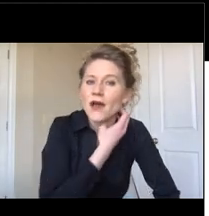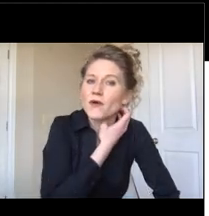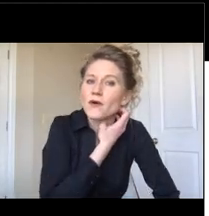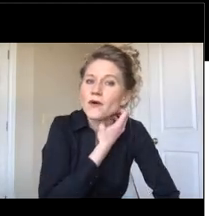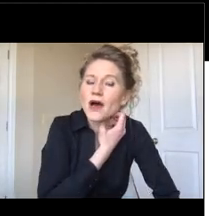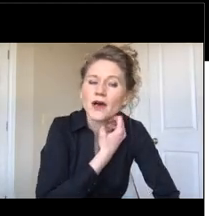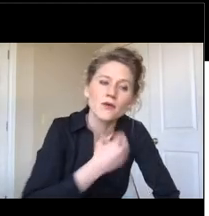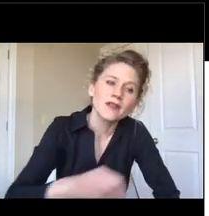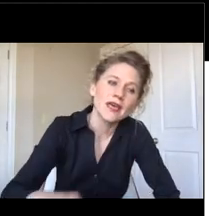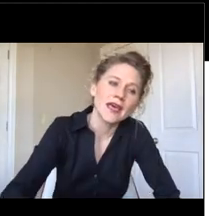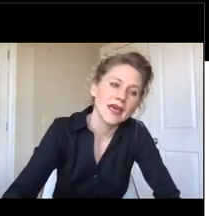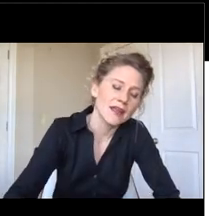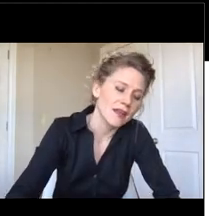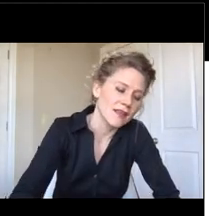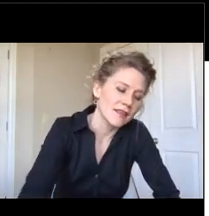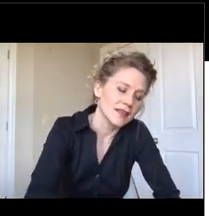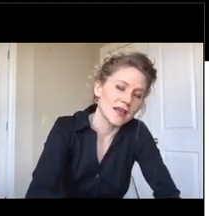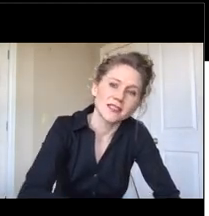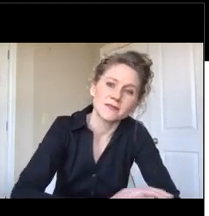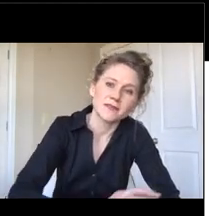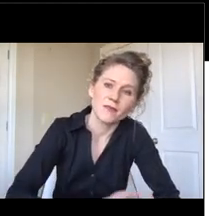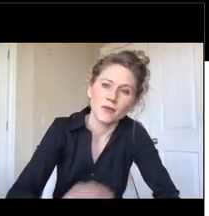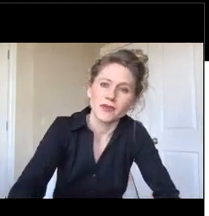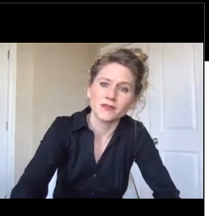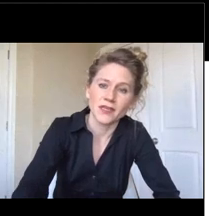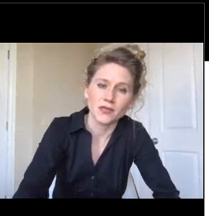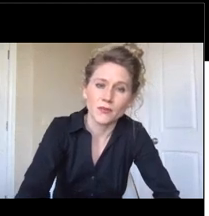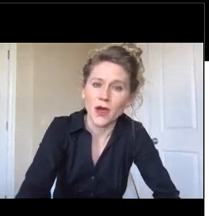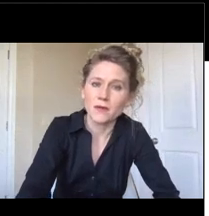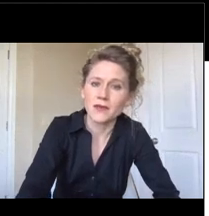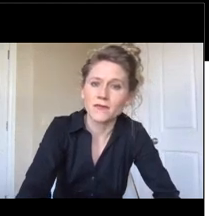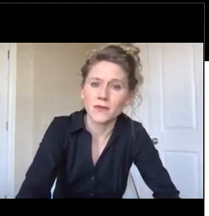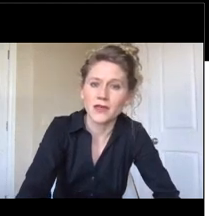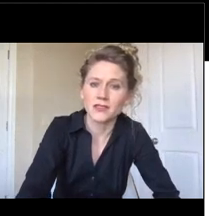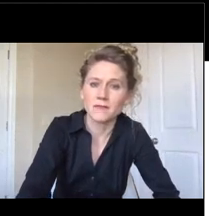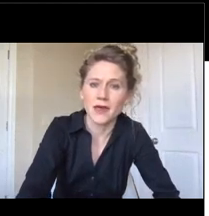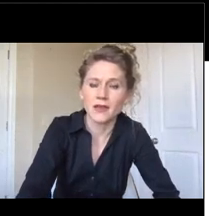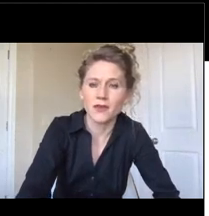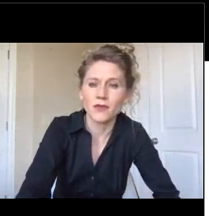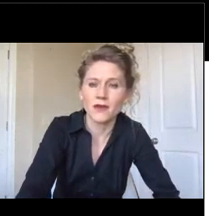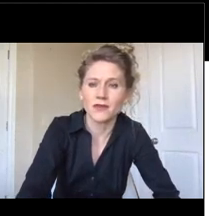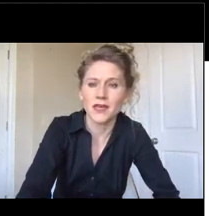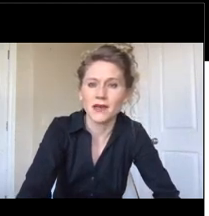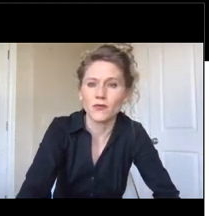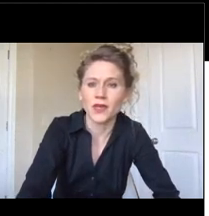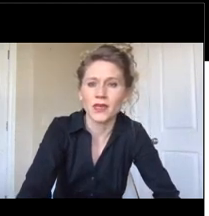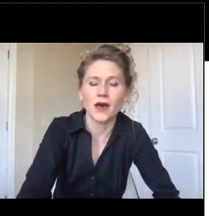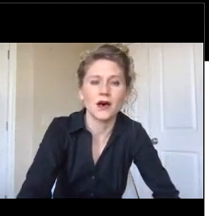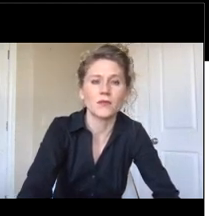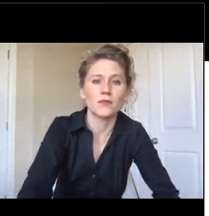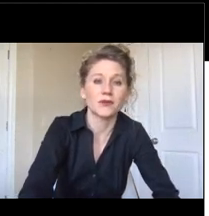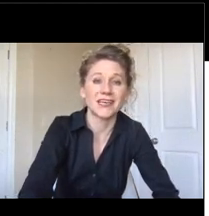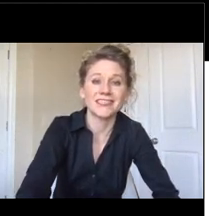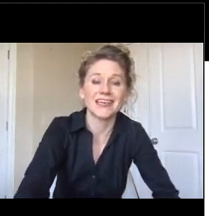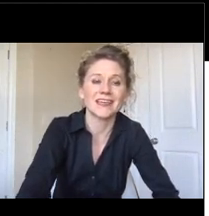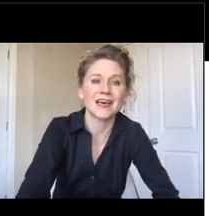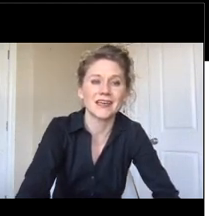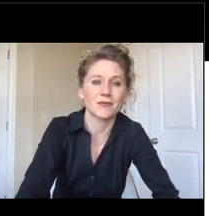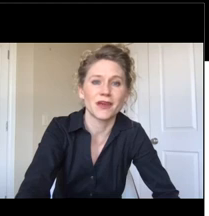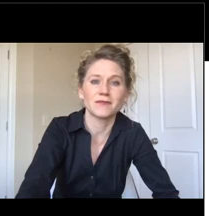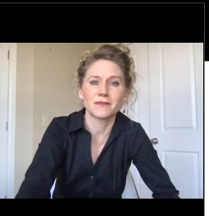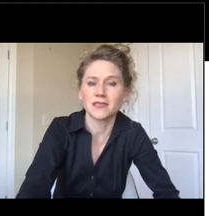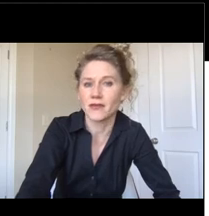So I will quickly hit this concept of pavement preservation, probably familiar to many of you, though every time we present